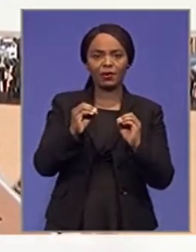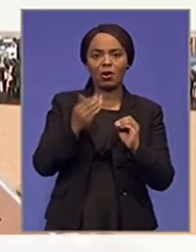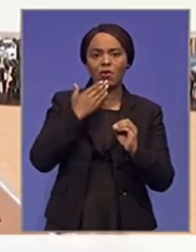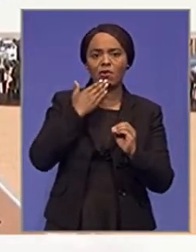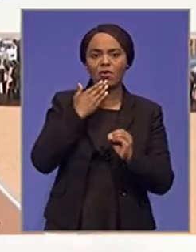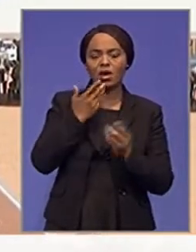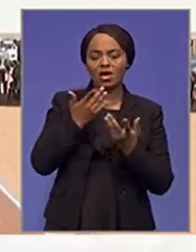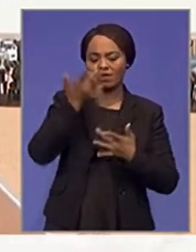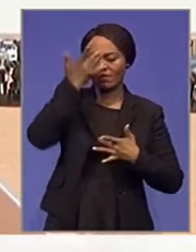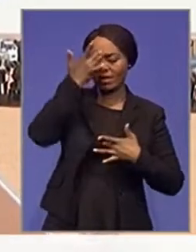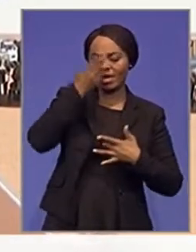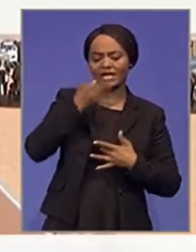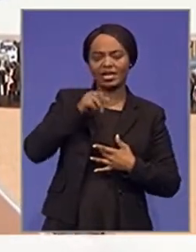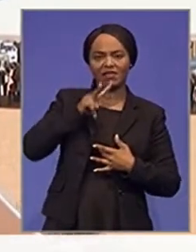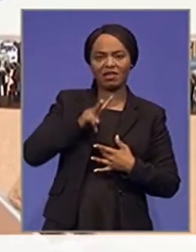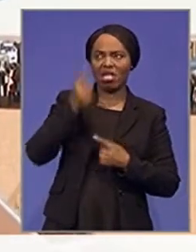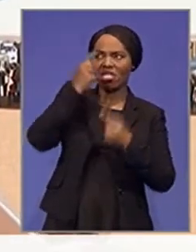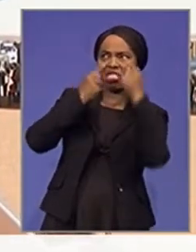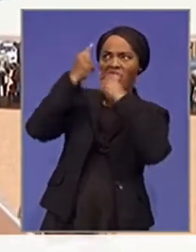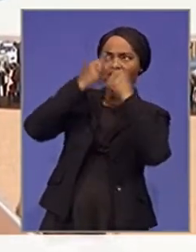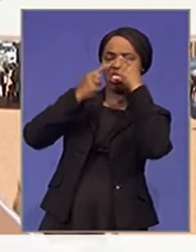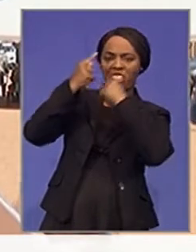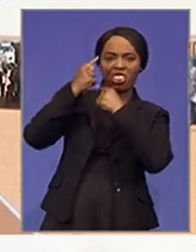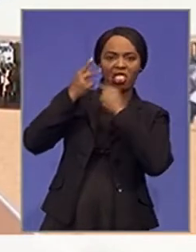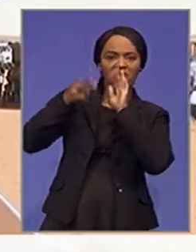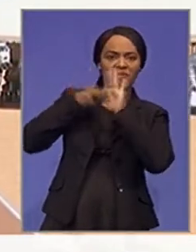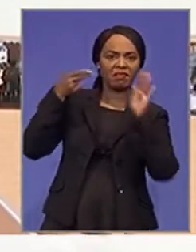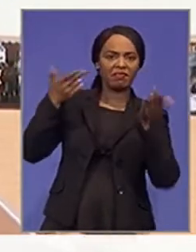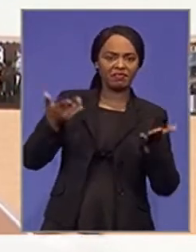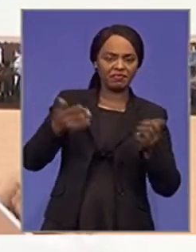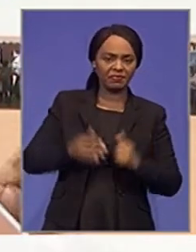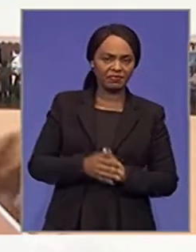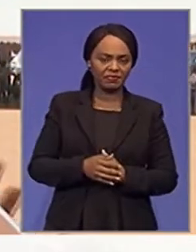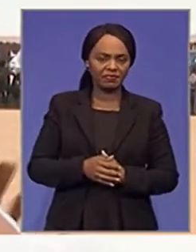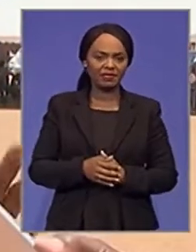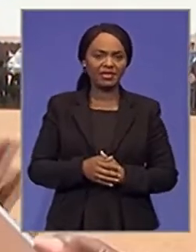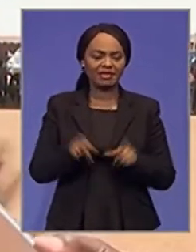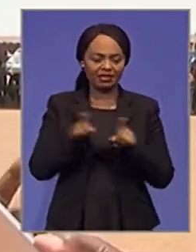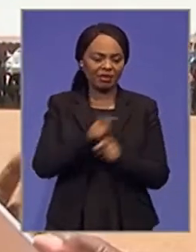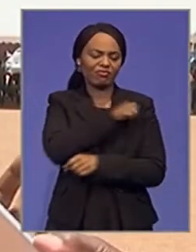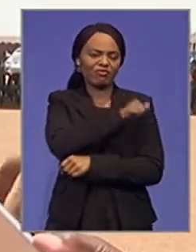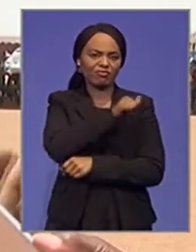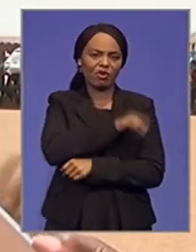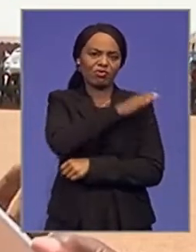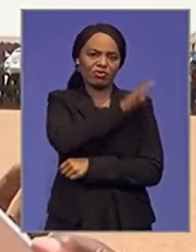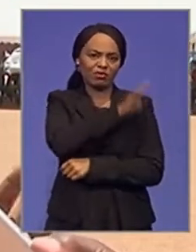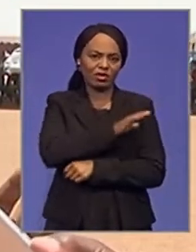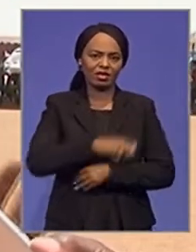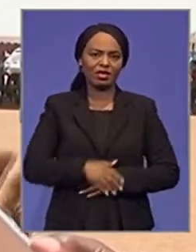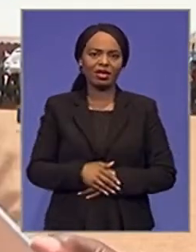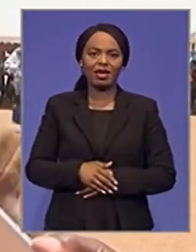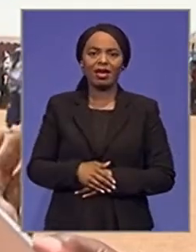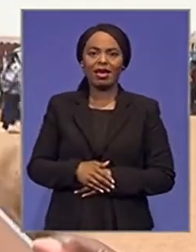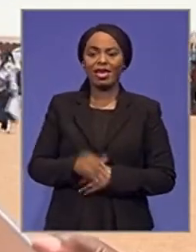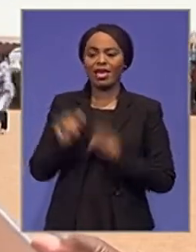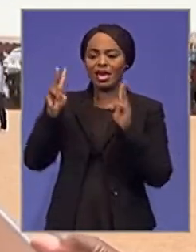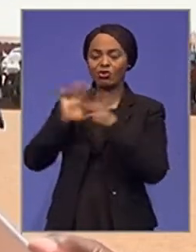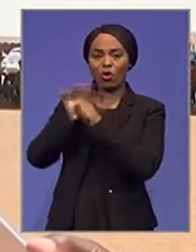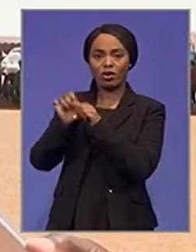been labeled re le ko mafapheng a rona a pholo. So mo COVID-19 batho ba bantsi ba nnile